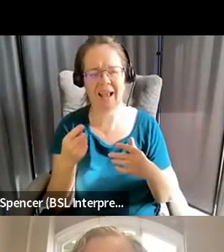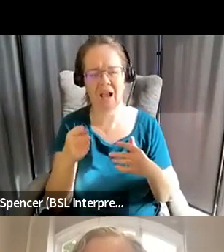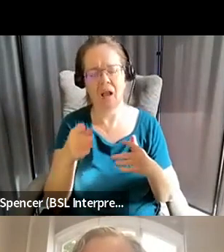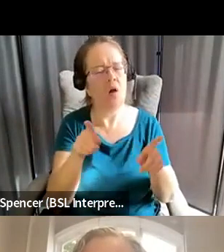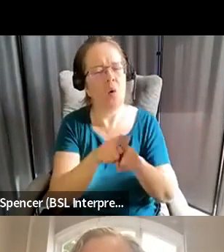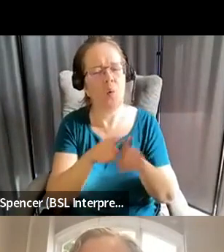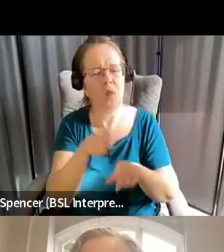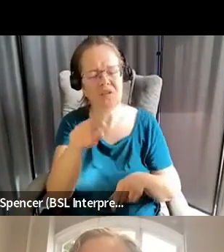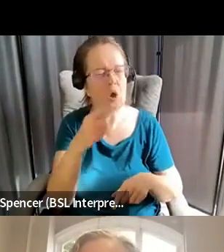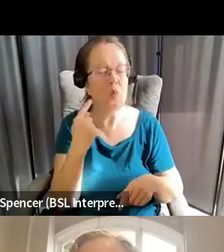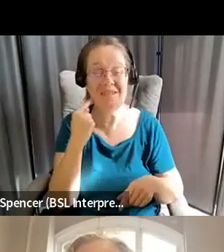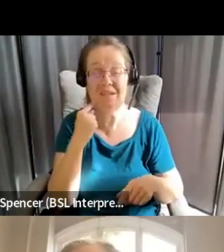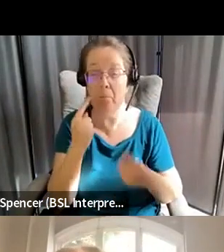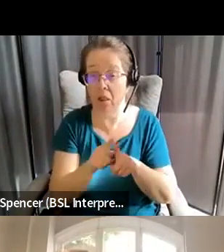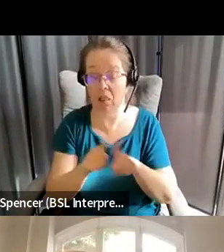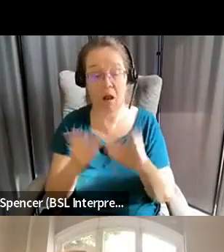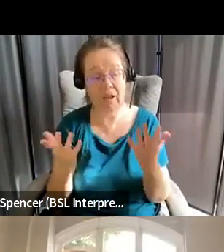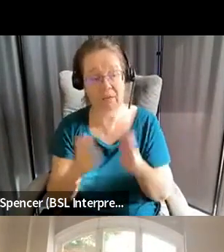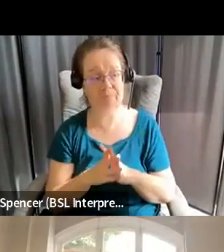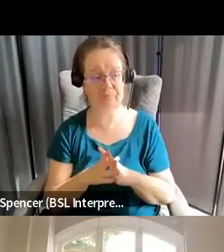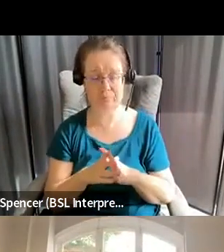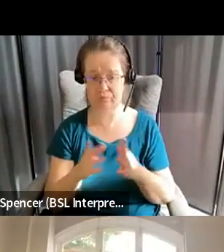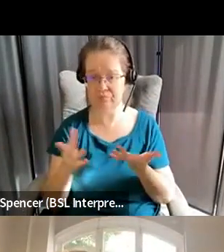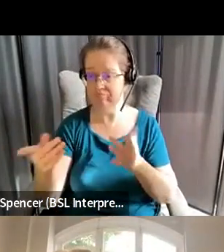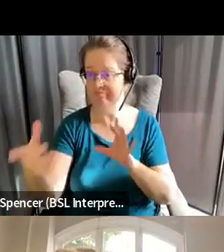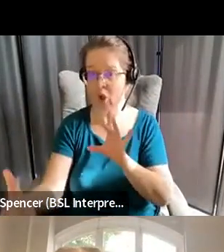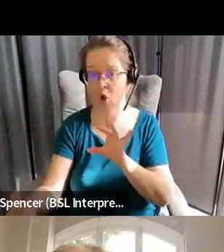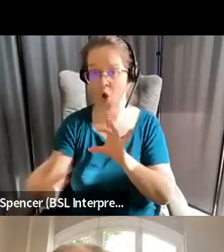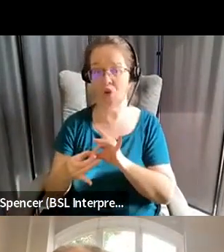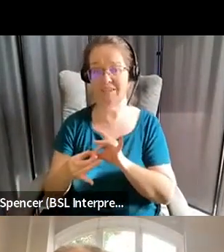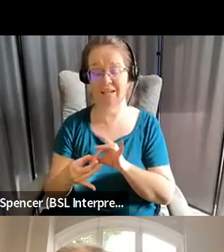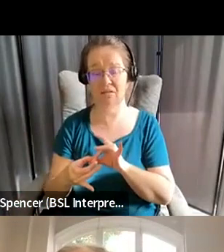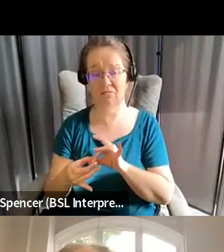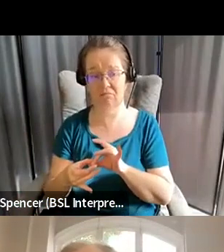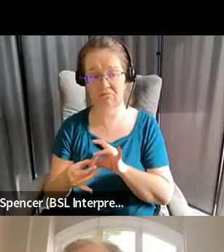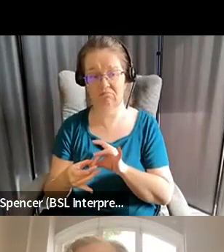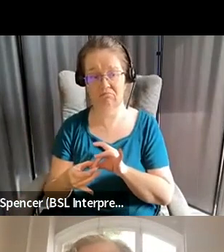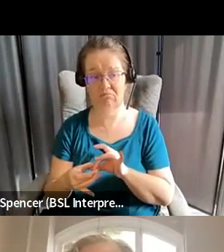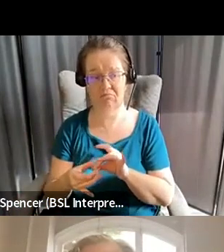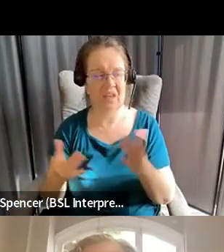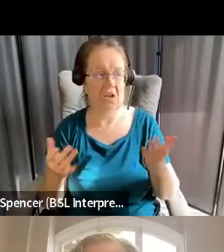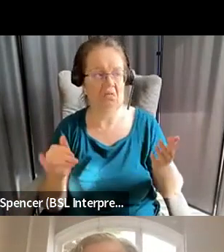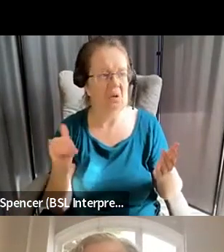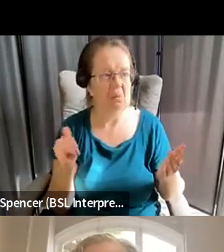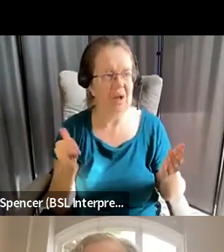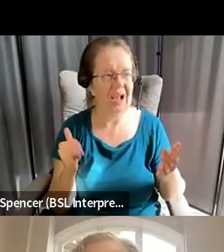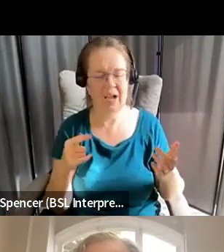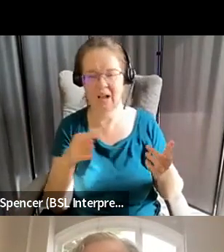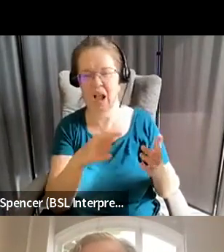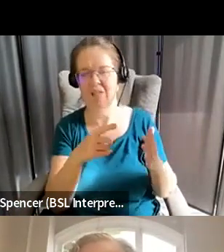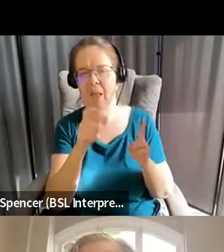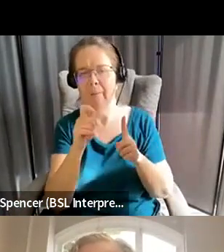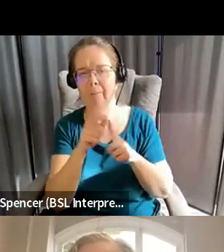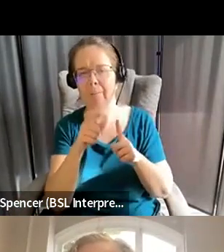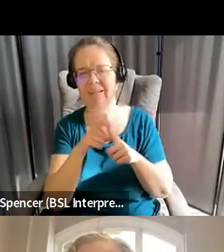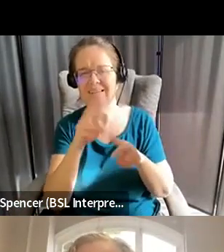could also, just a simple thing is just having a way of people getting in touch with you. So if you've got, I don't know, an inaccessible PDF on your website,